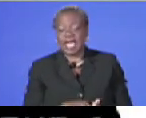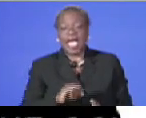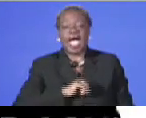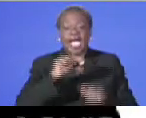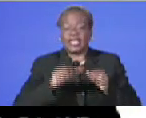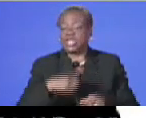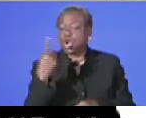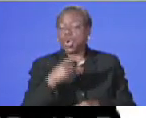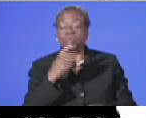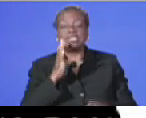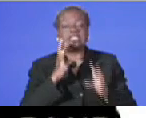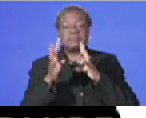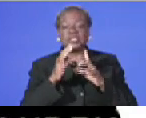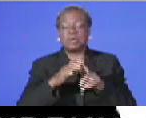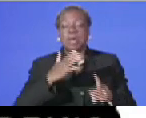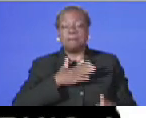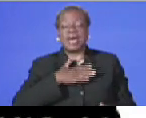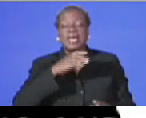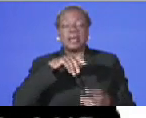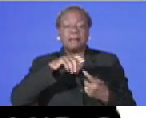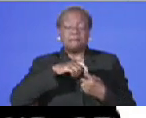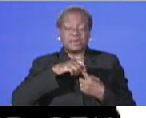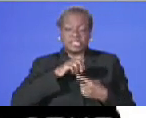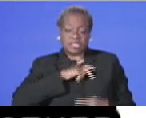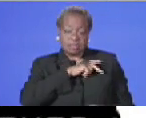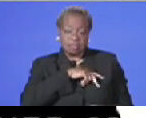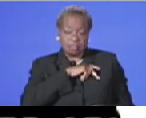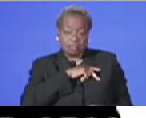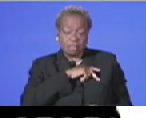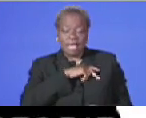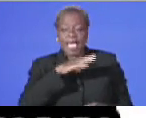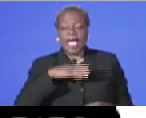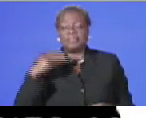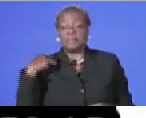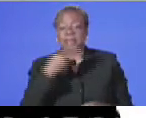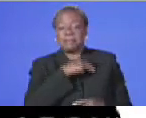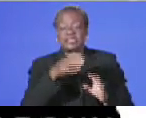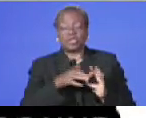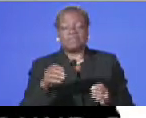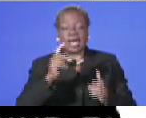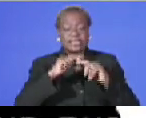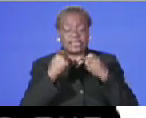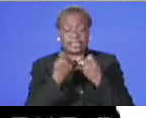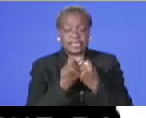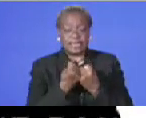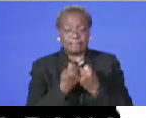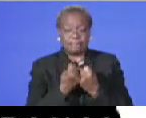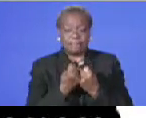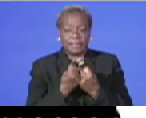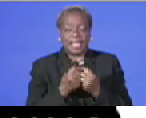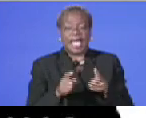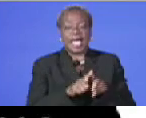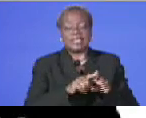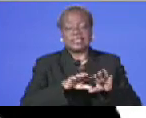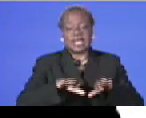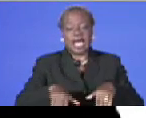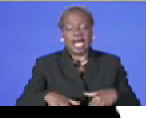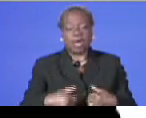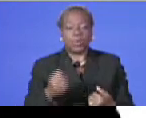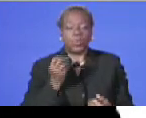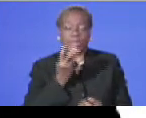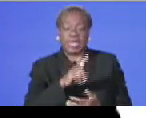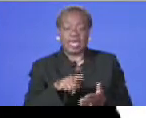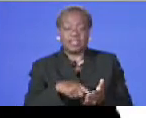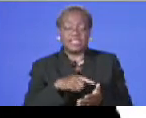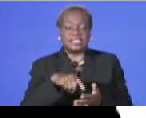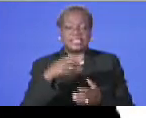only speak to my own personal, and I presume the members of our team, as to how we this morning would have